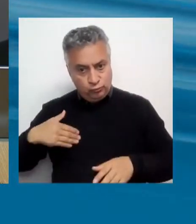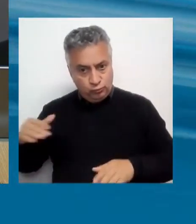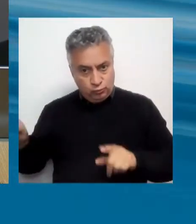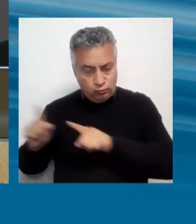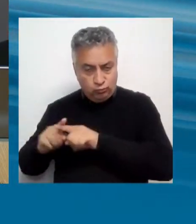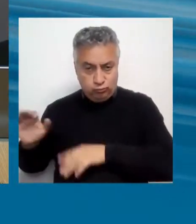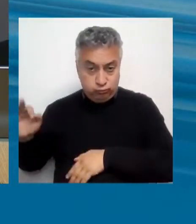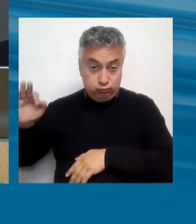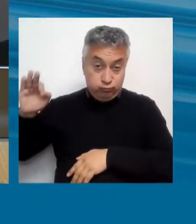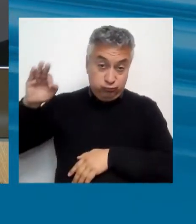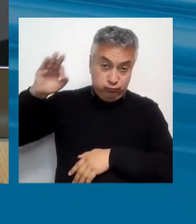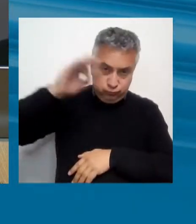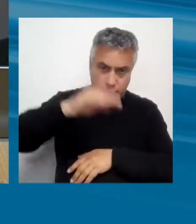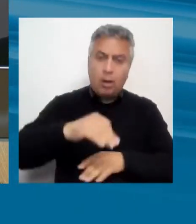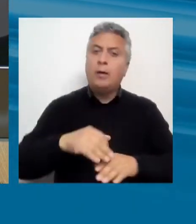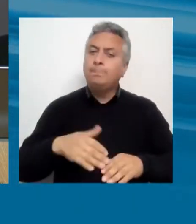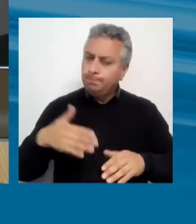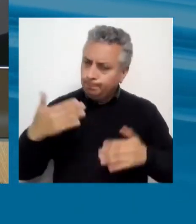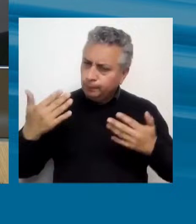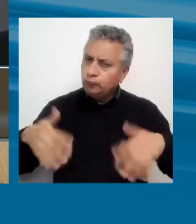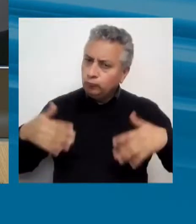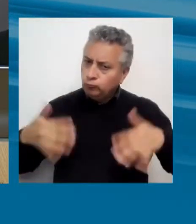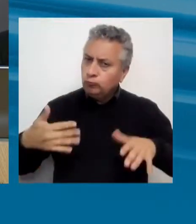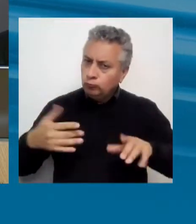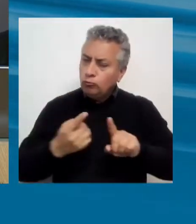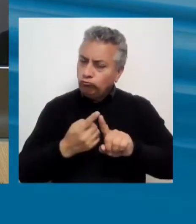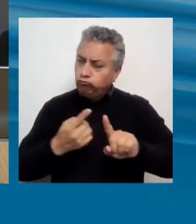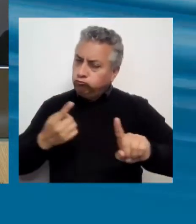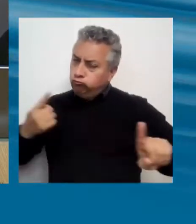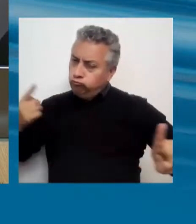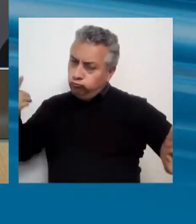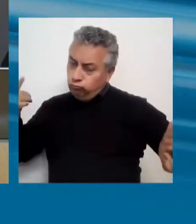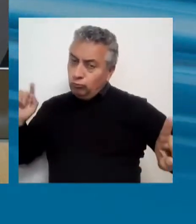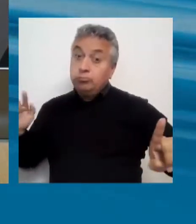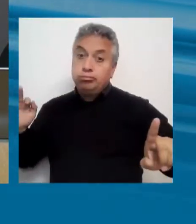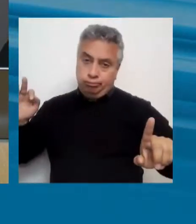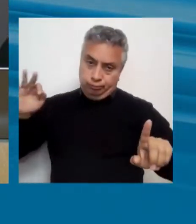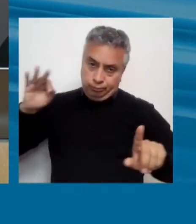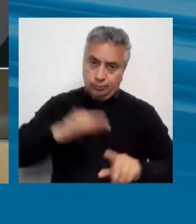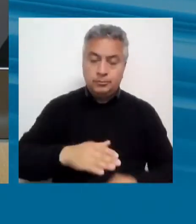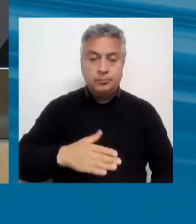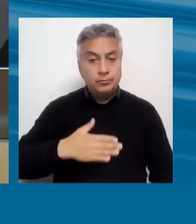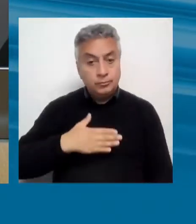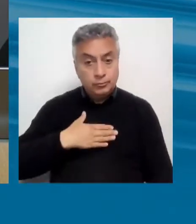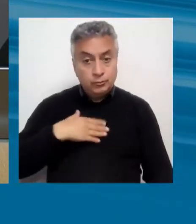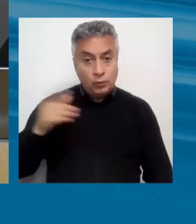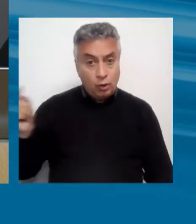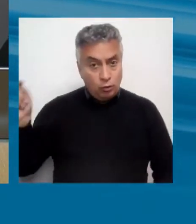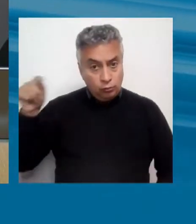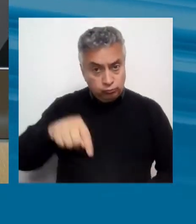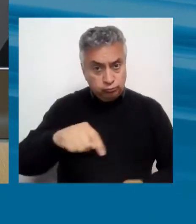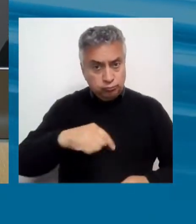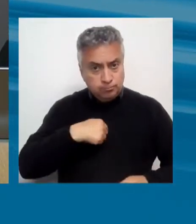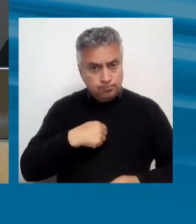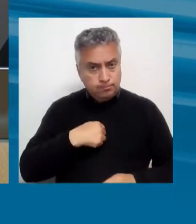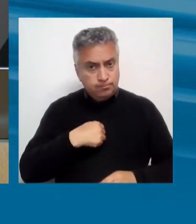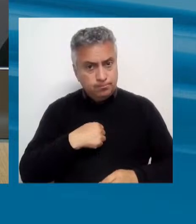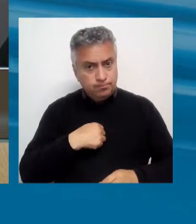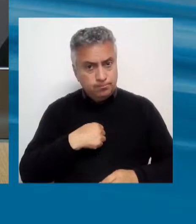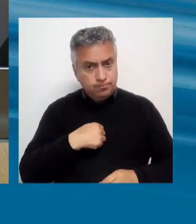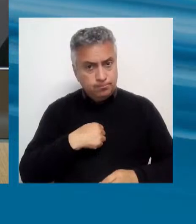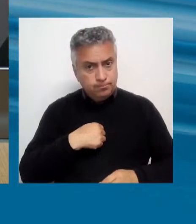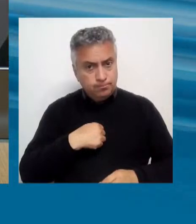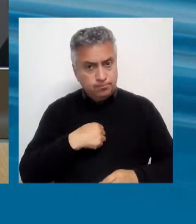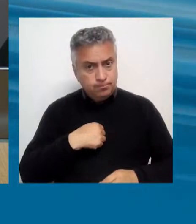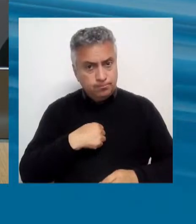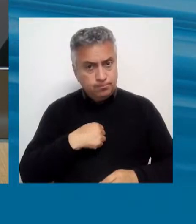last few occasions that I spoke at a similar meeting, I expressed some concern about the role of the Caribbean in these relationships,